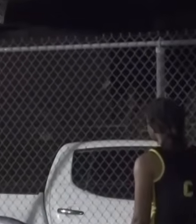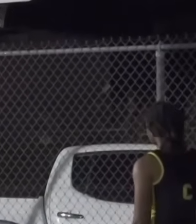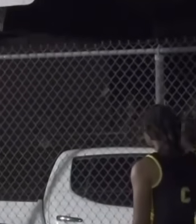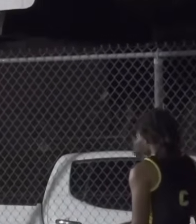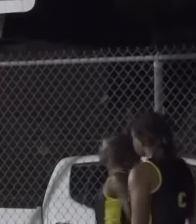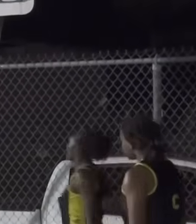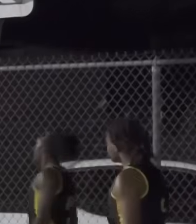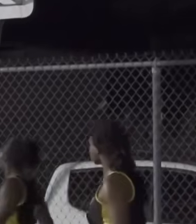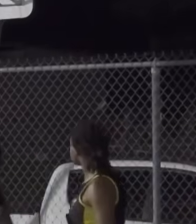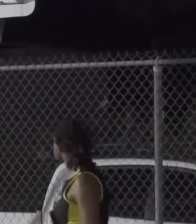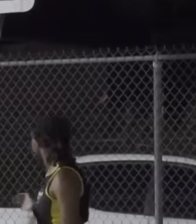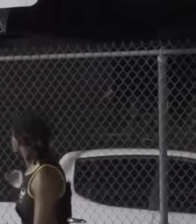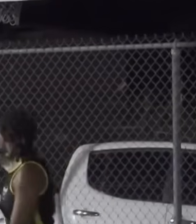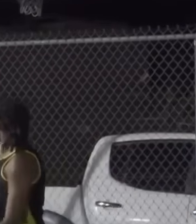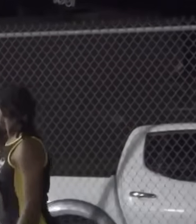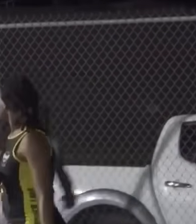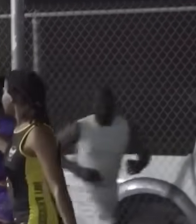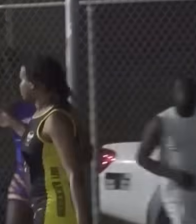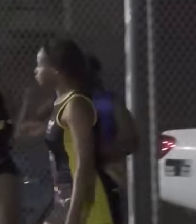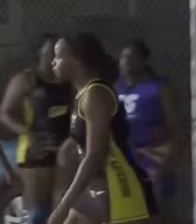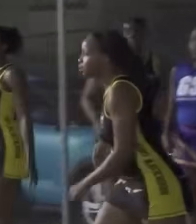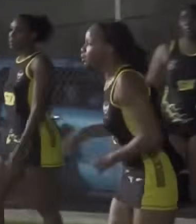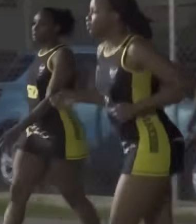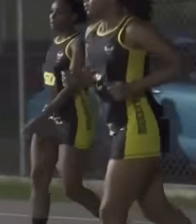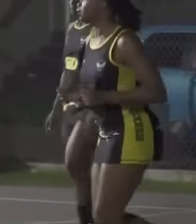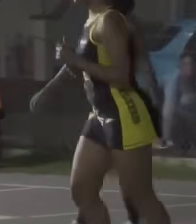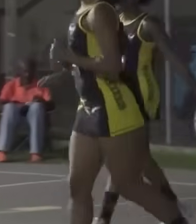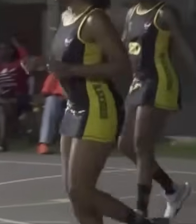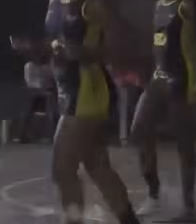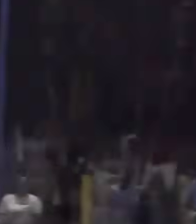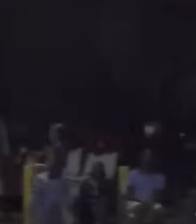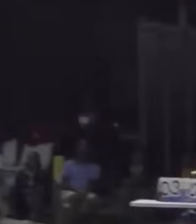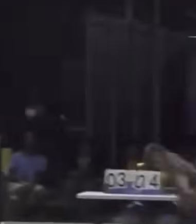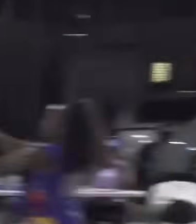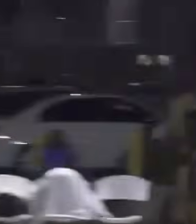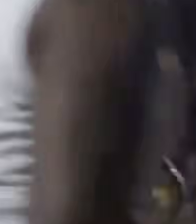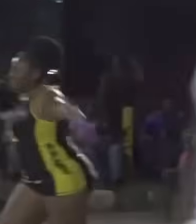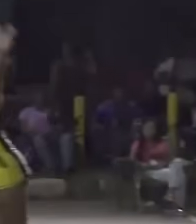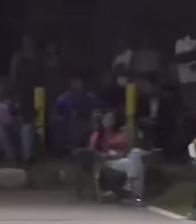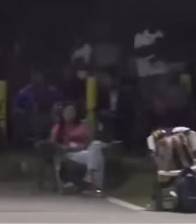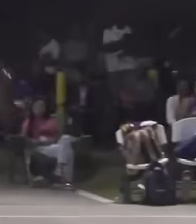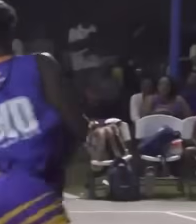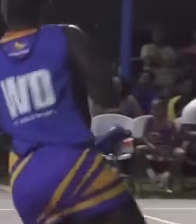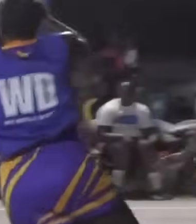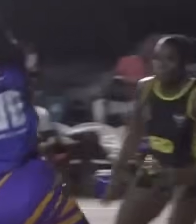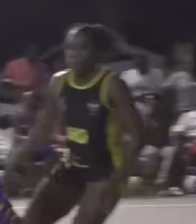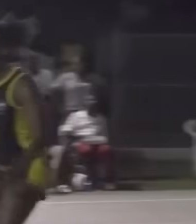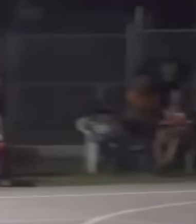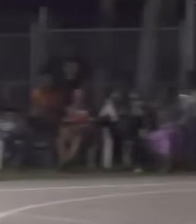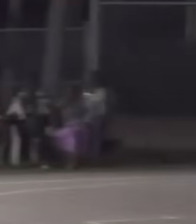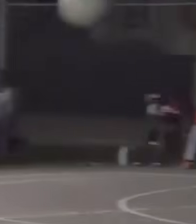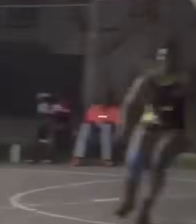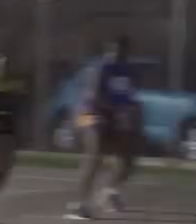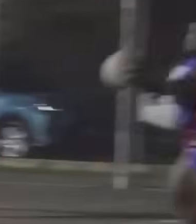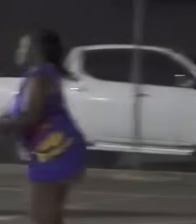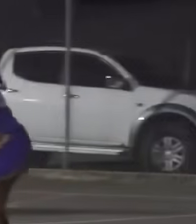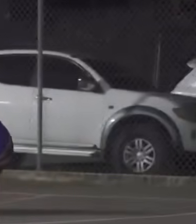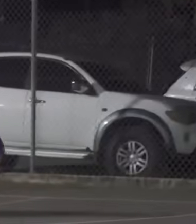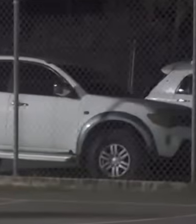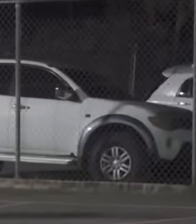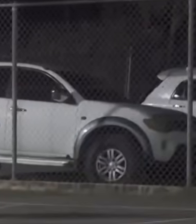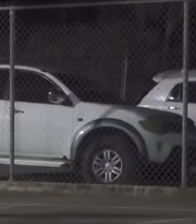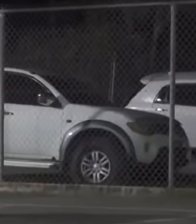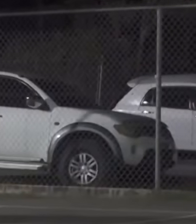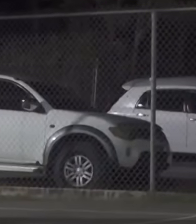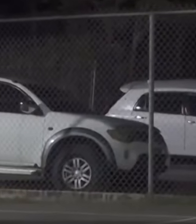to Agard. UWI will need to find a way to stop her. Villa were fully active, moving the ball around the court